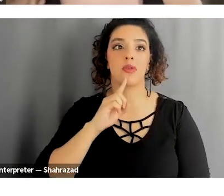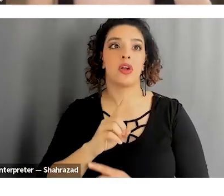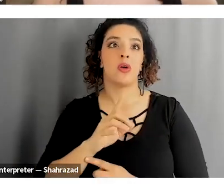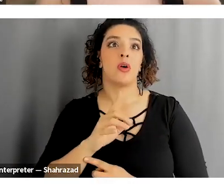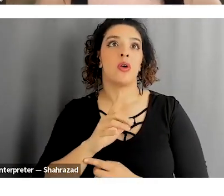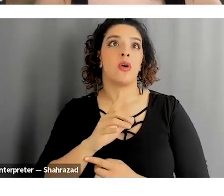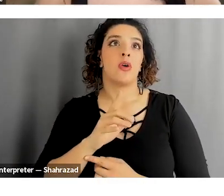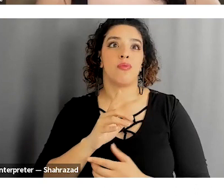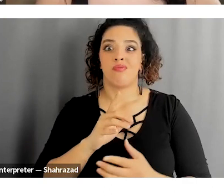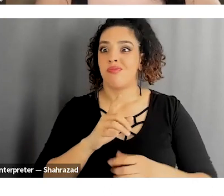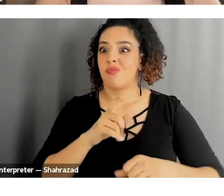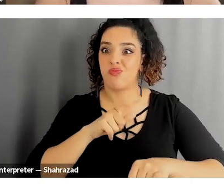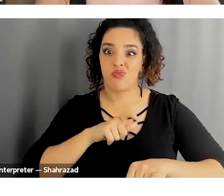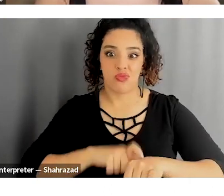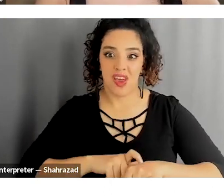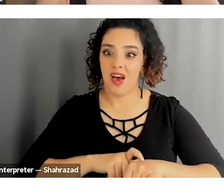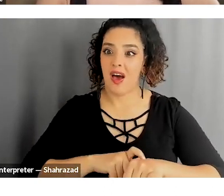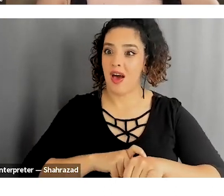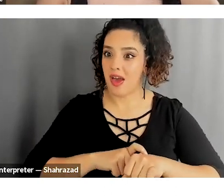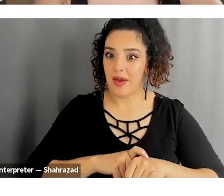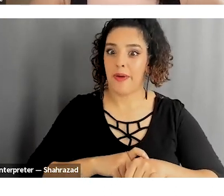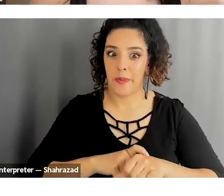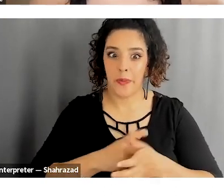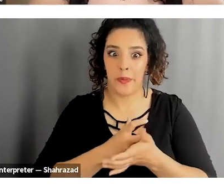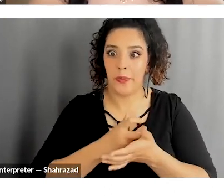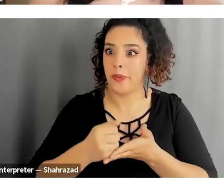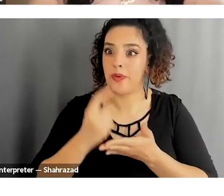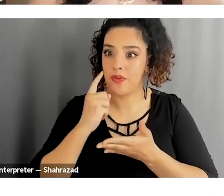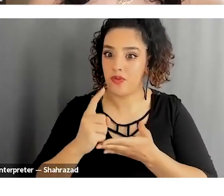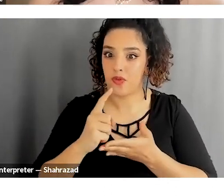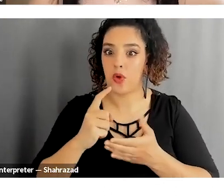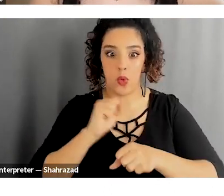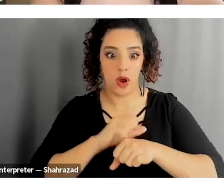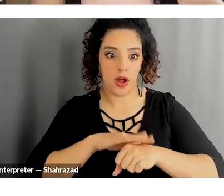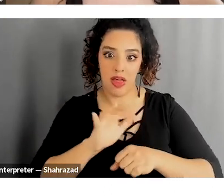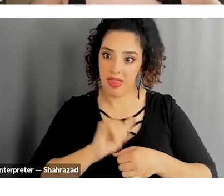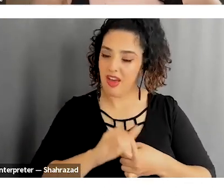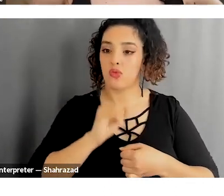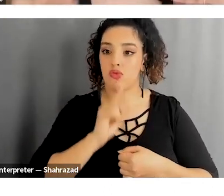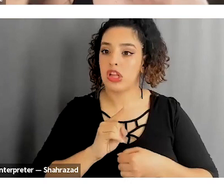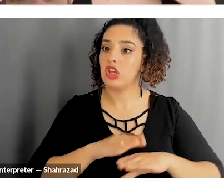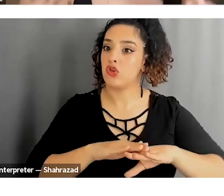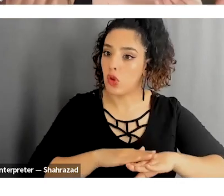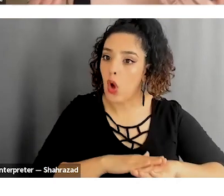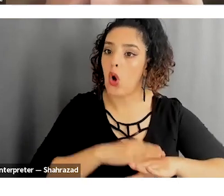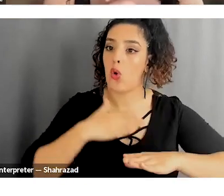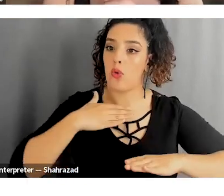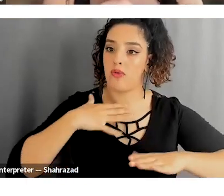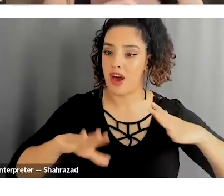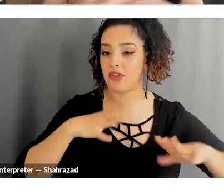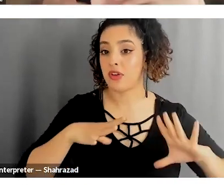time demanding it is to create all this. Like it's a long process. It's literally slow fashion. How do you see it, like